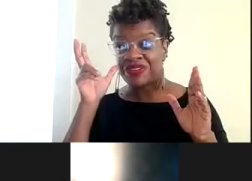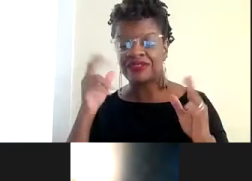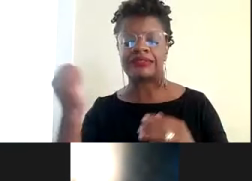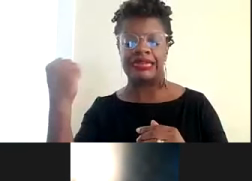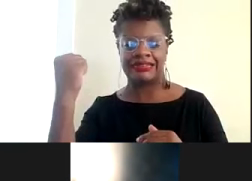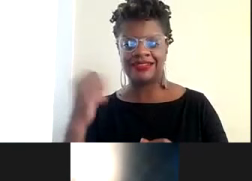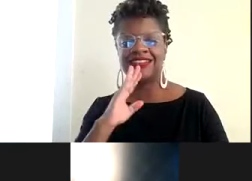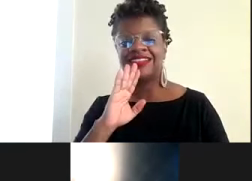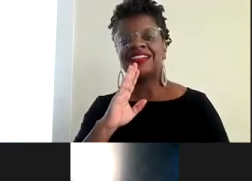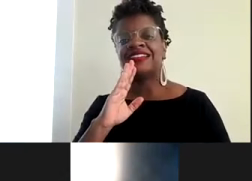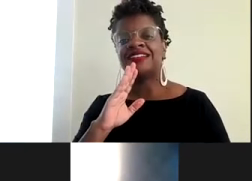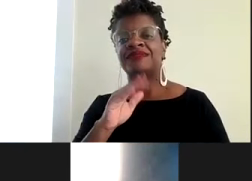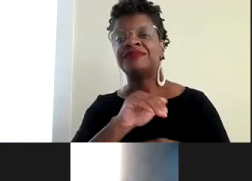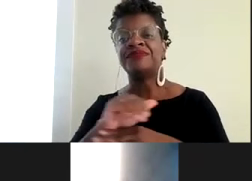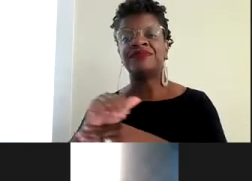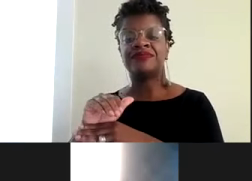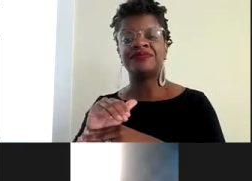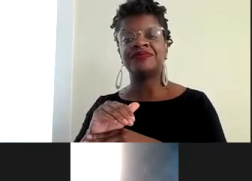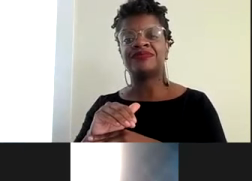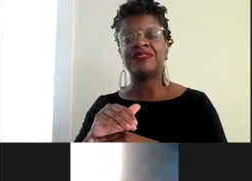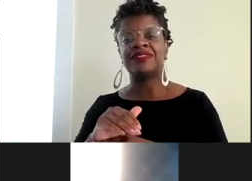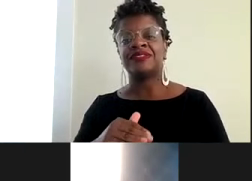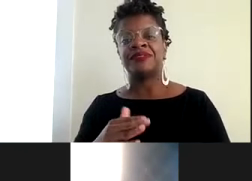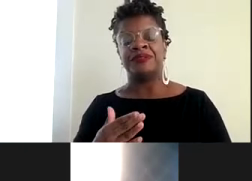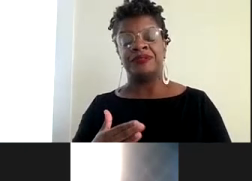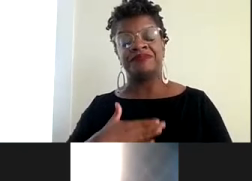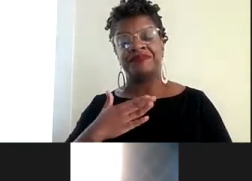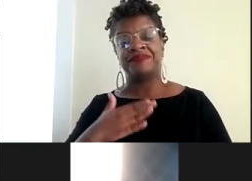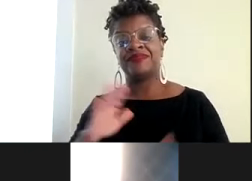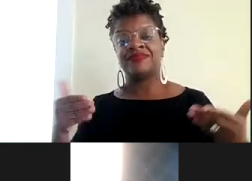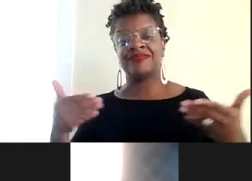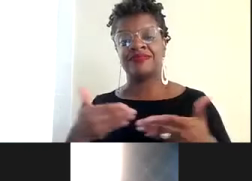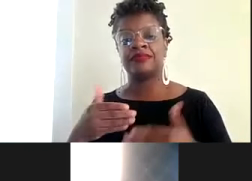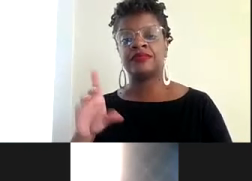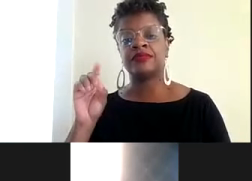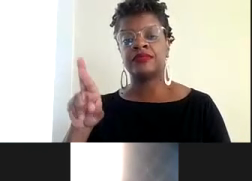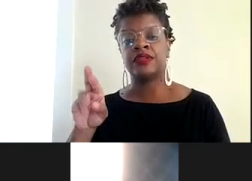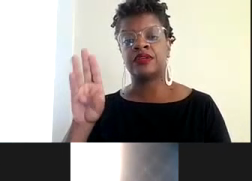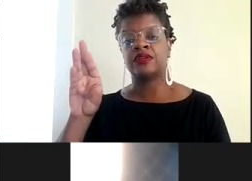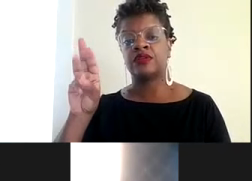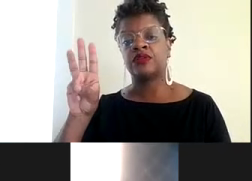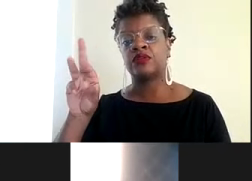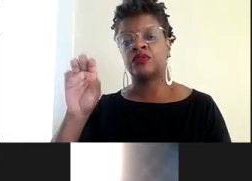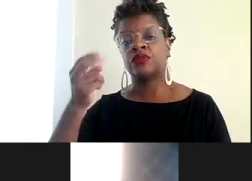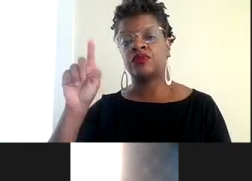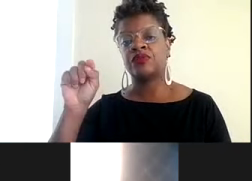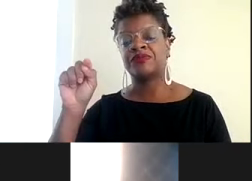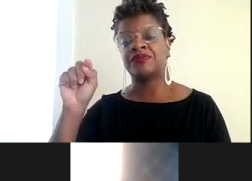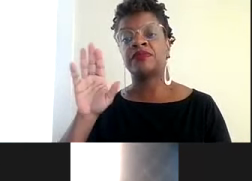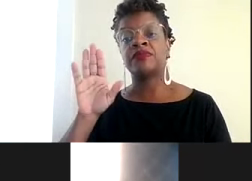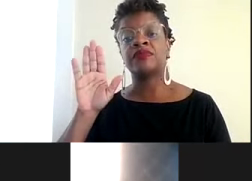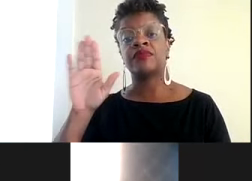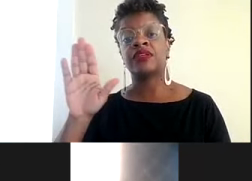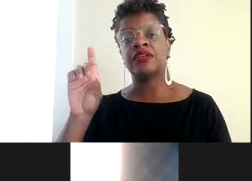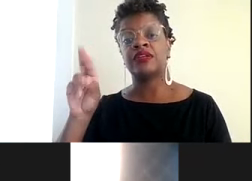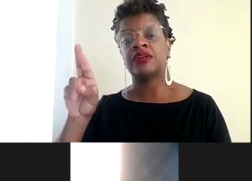of introducing Dr. Wright. Dr. Brian Wright is an associate professor and program coordinator